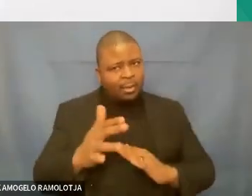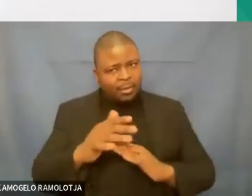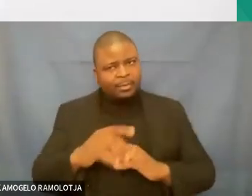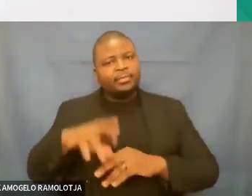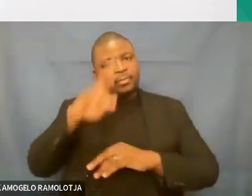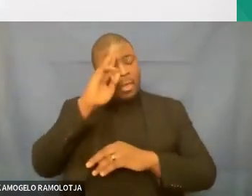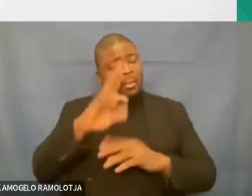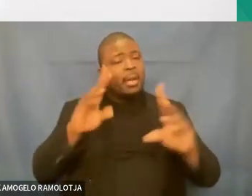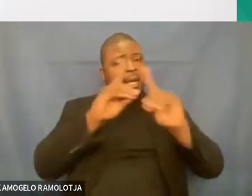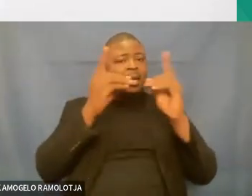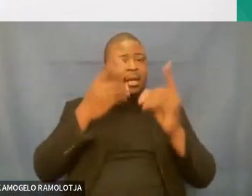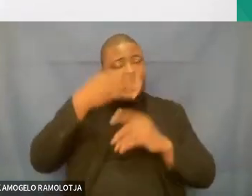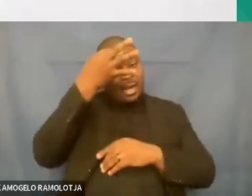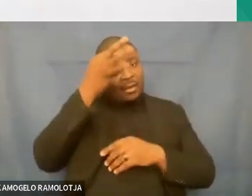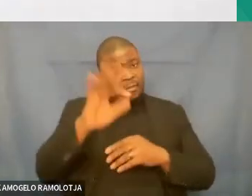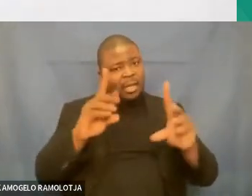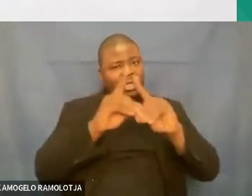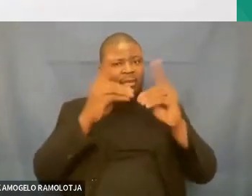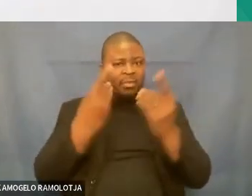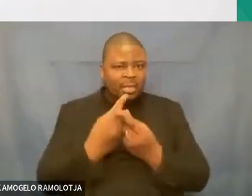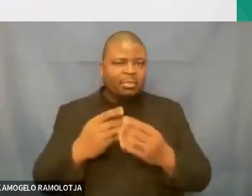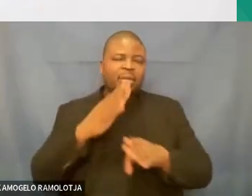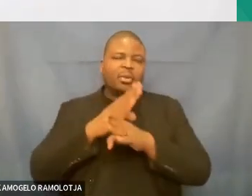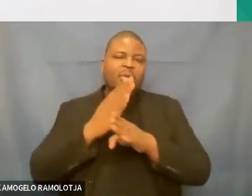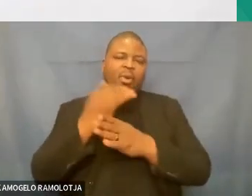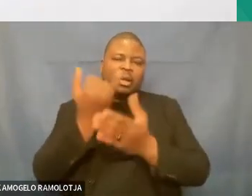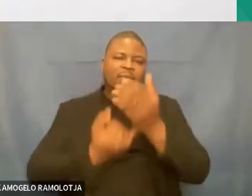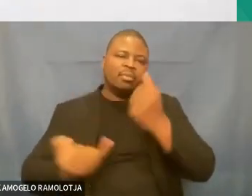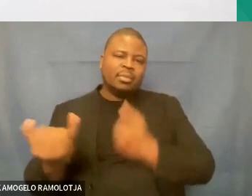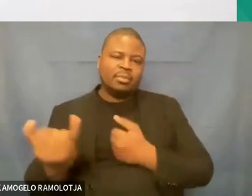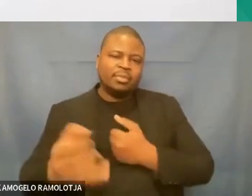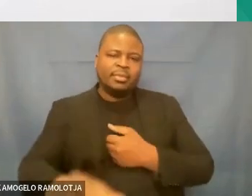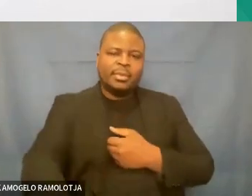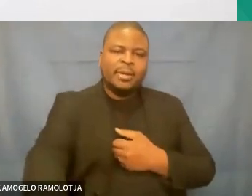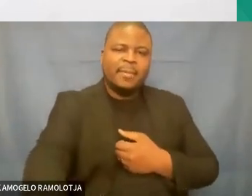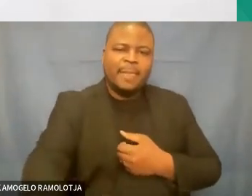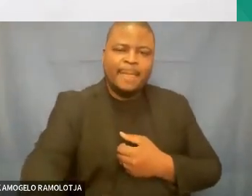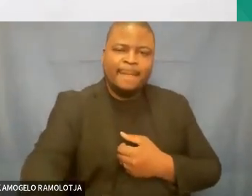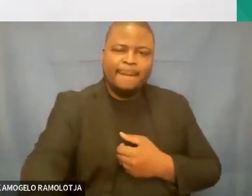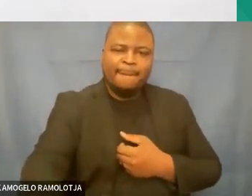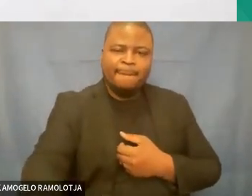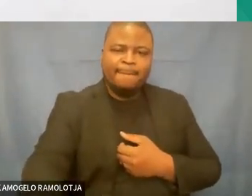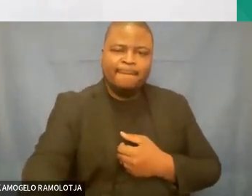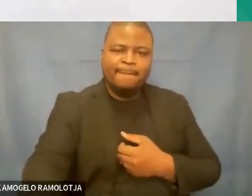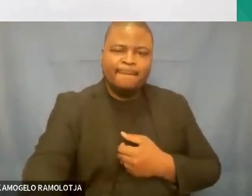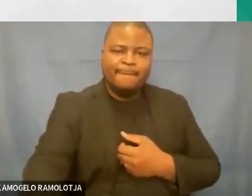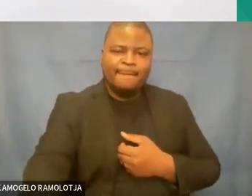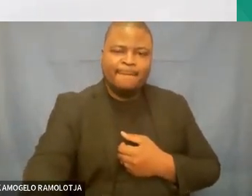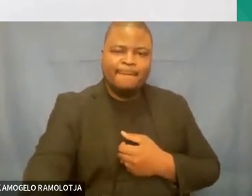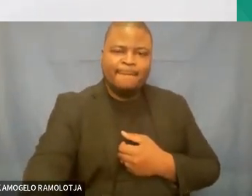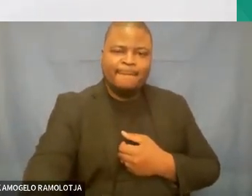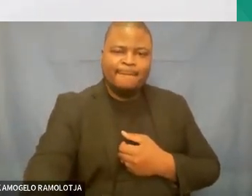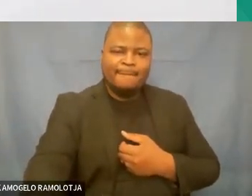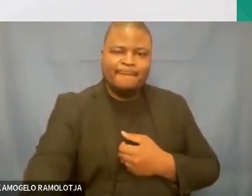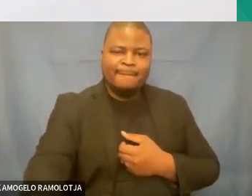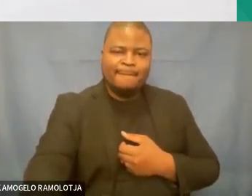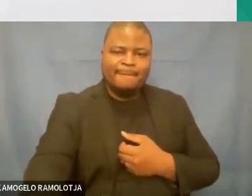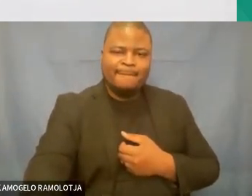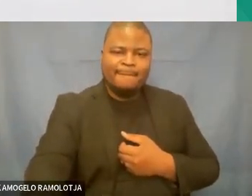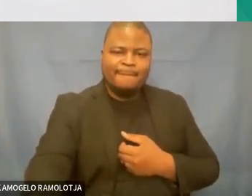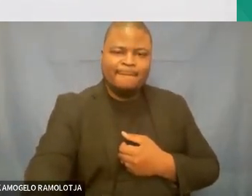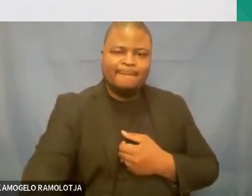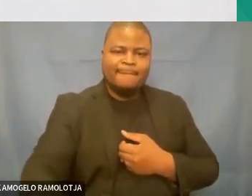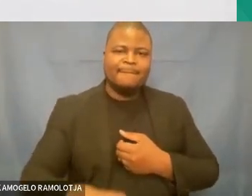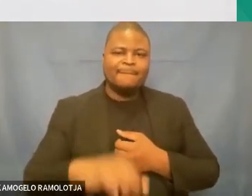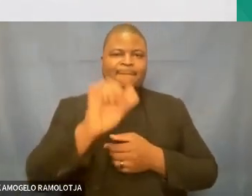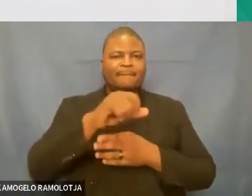in silos. But the truth is that us as community members, and I say us because we all within the respective spaces, we